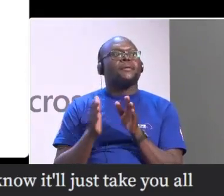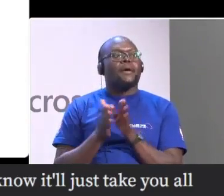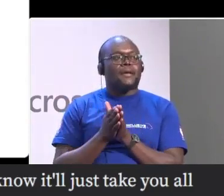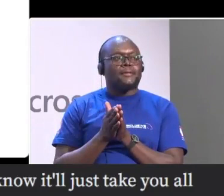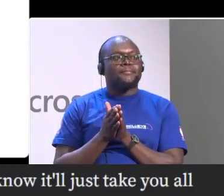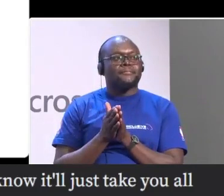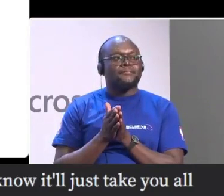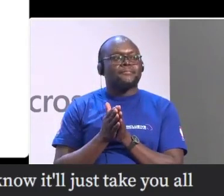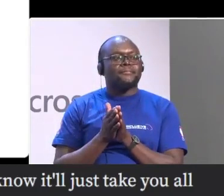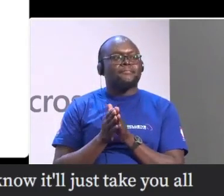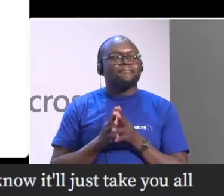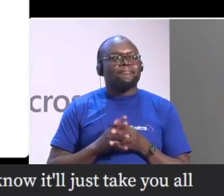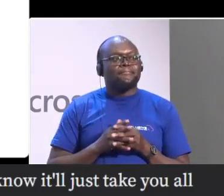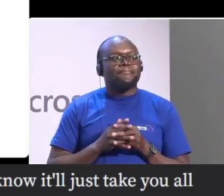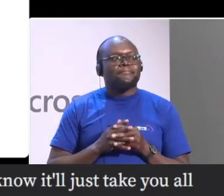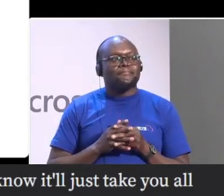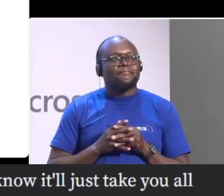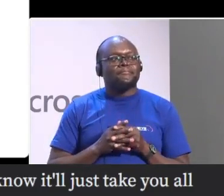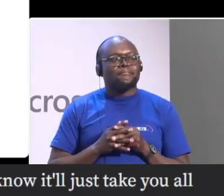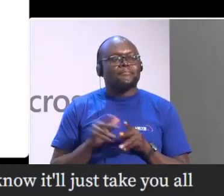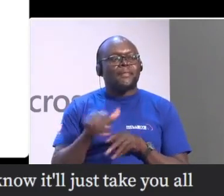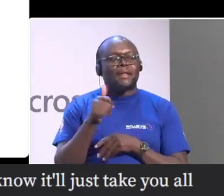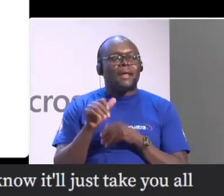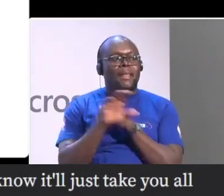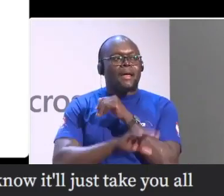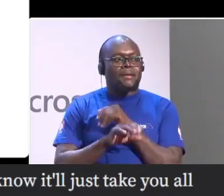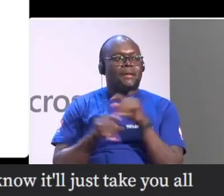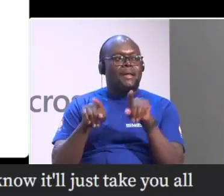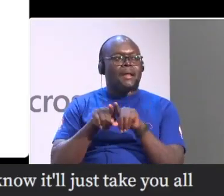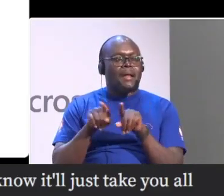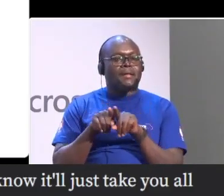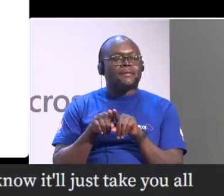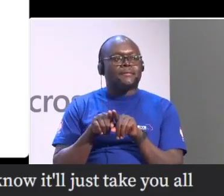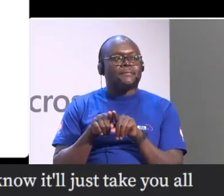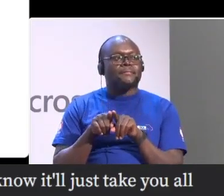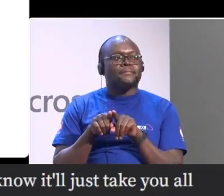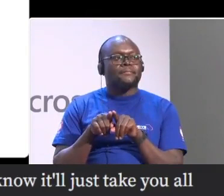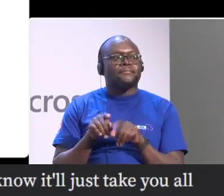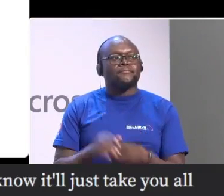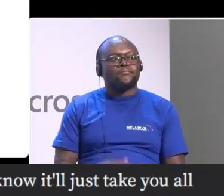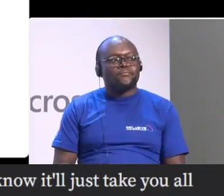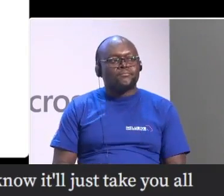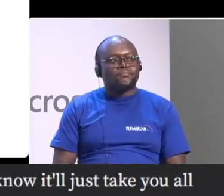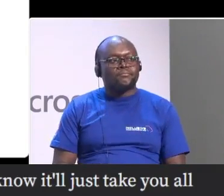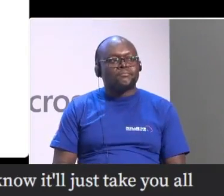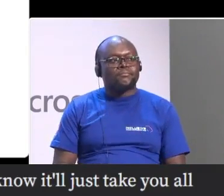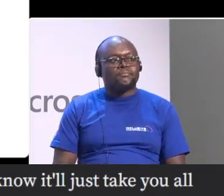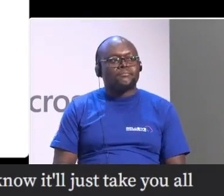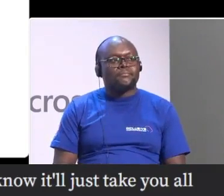other developing countries like in Asia or somewhere?